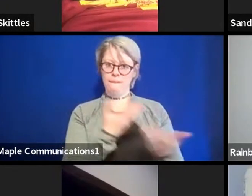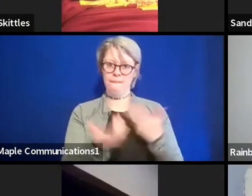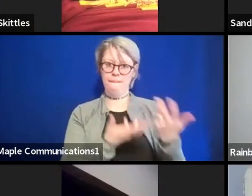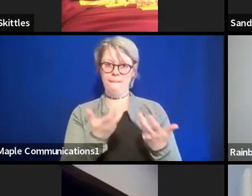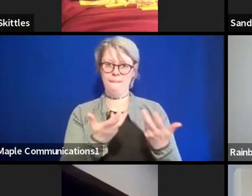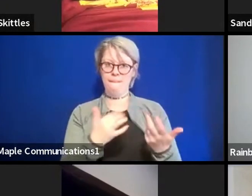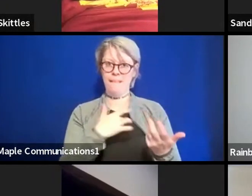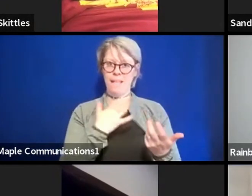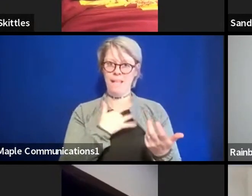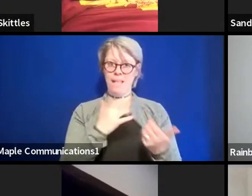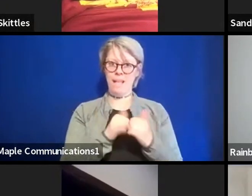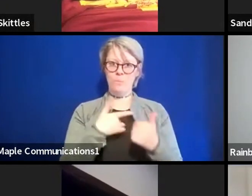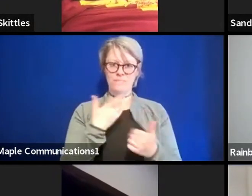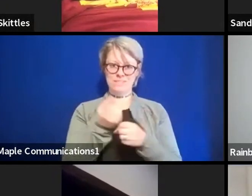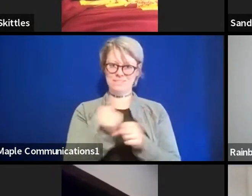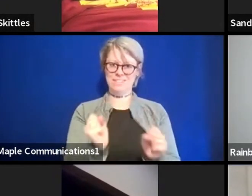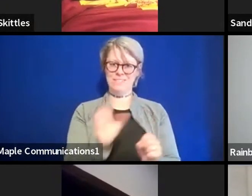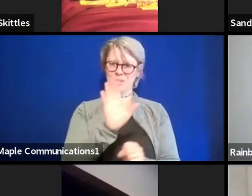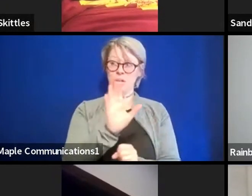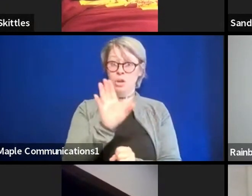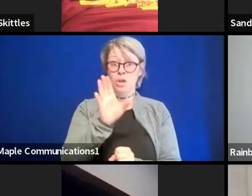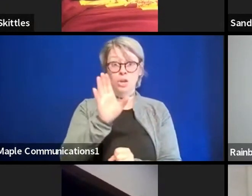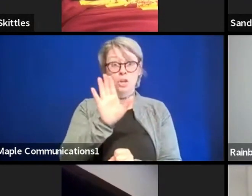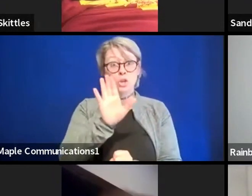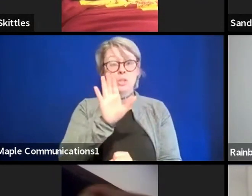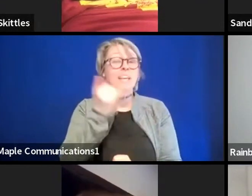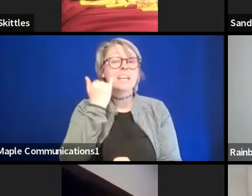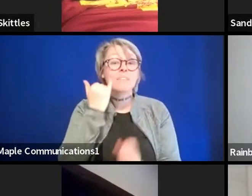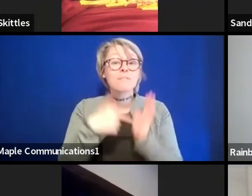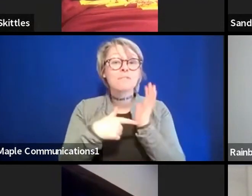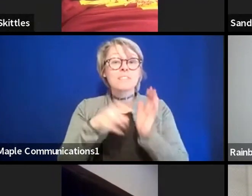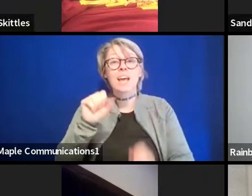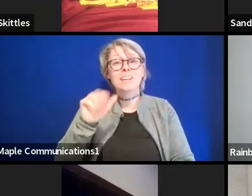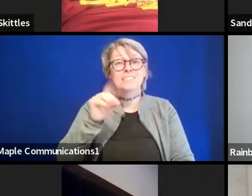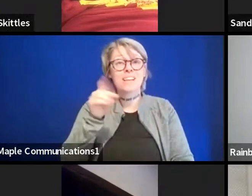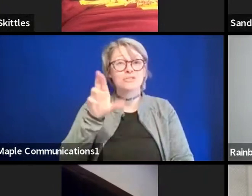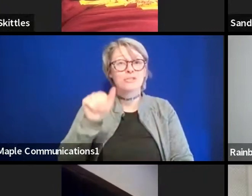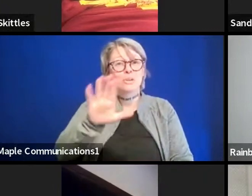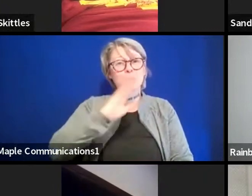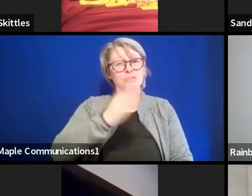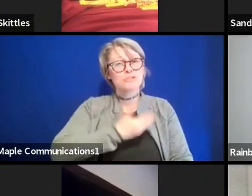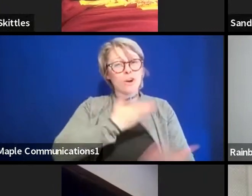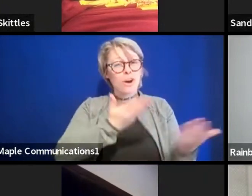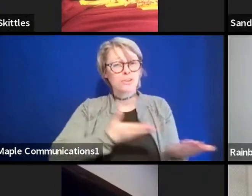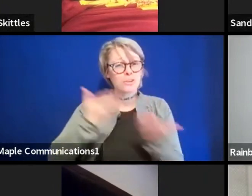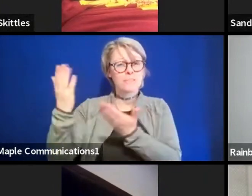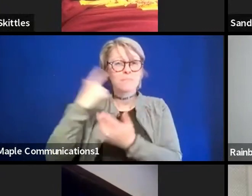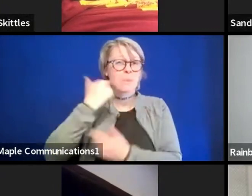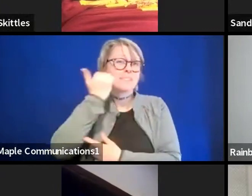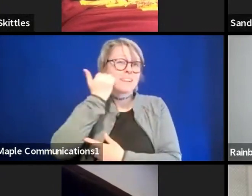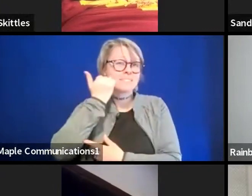most precious person in your world, your daughter, to be cared for.